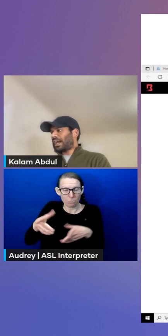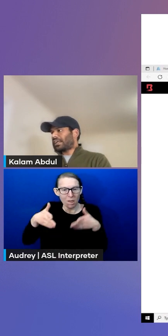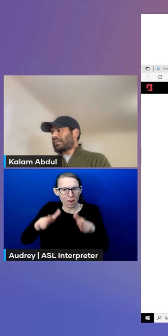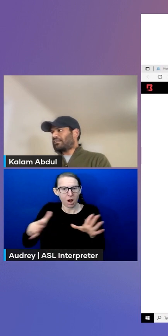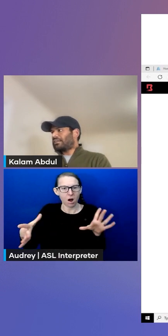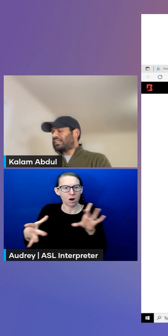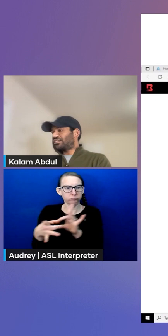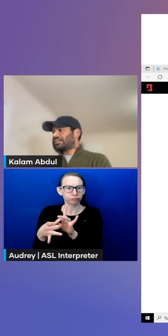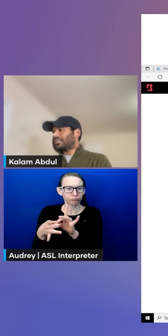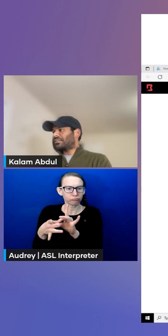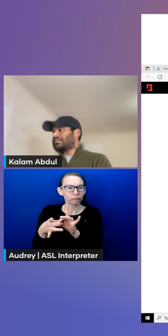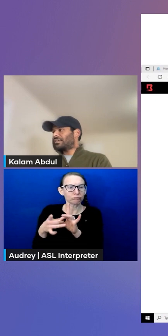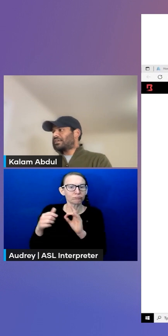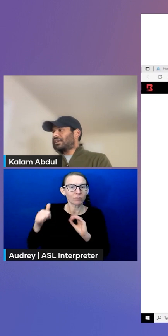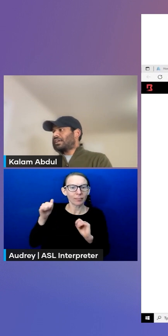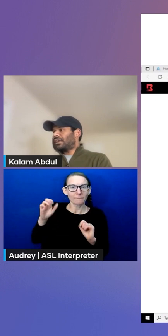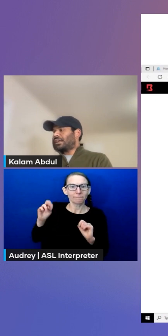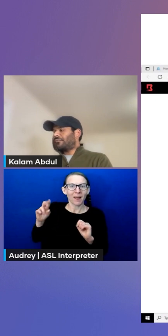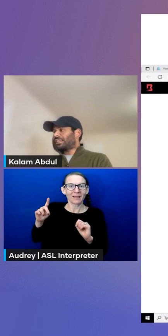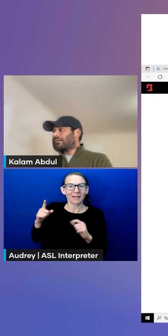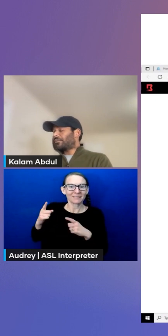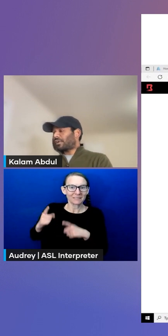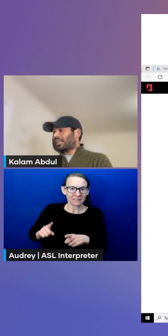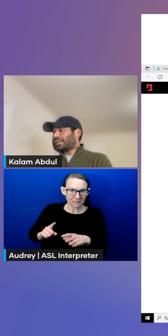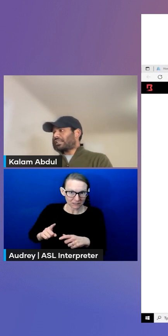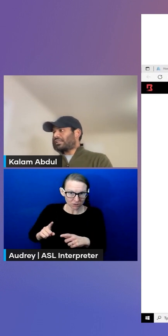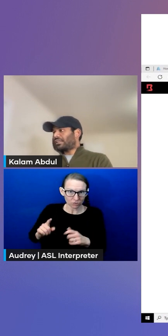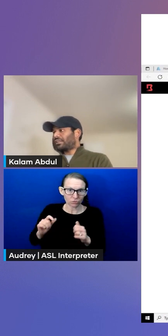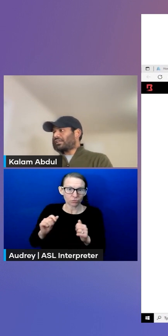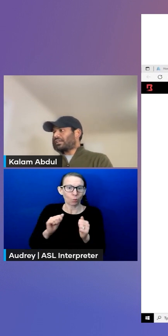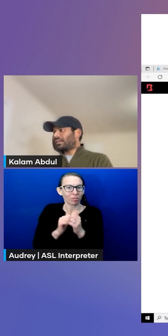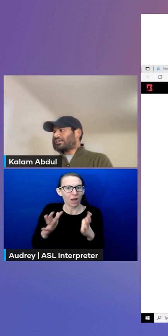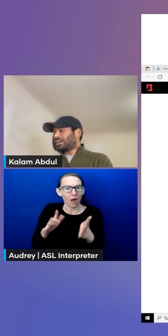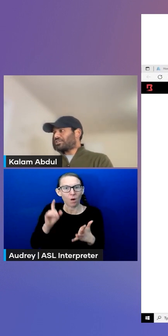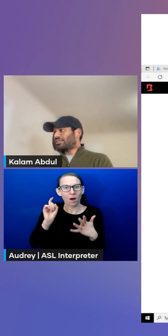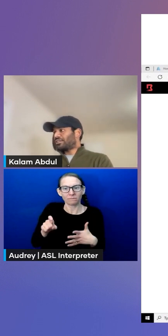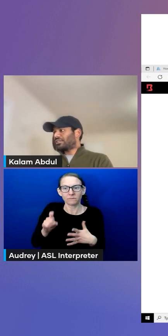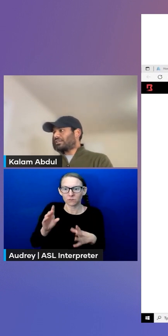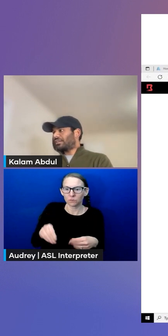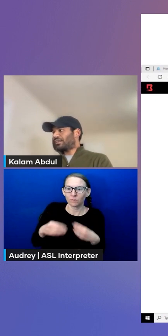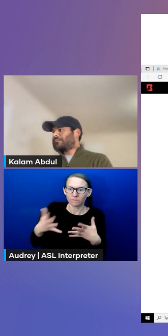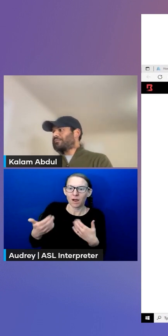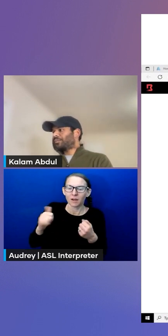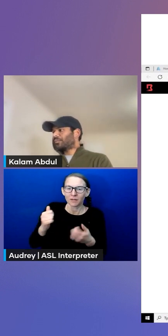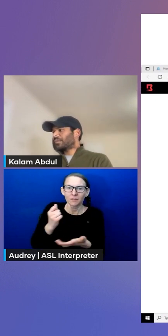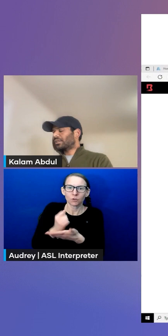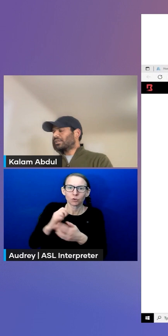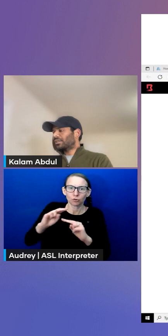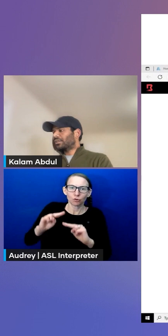the backend instance and without providing any credentials in here.